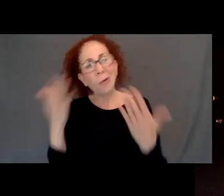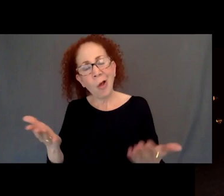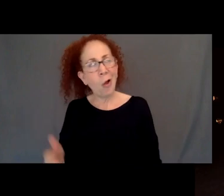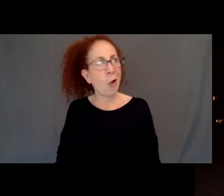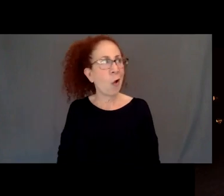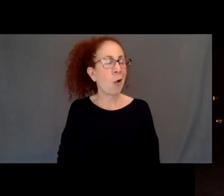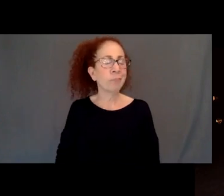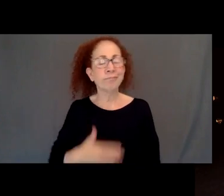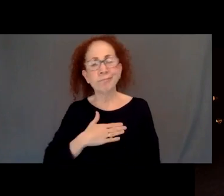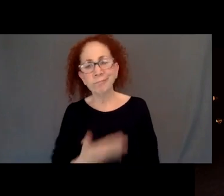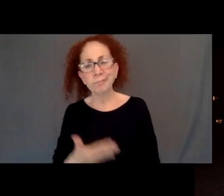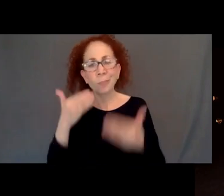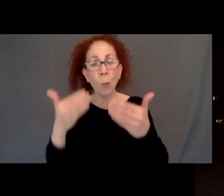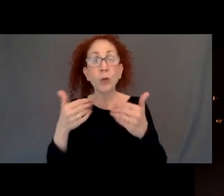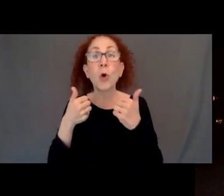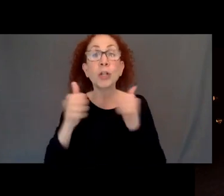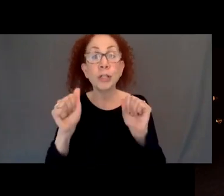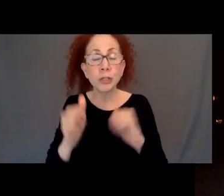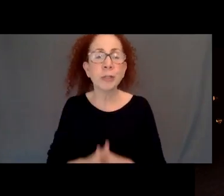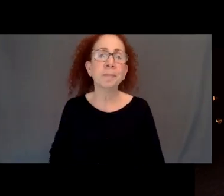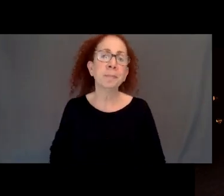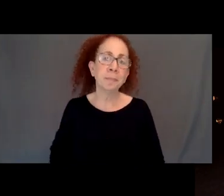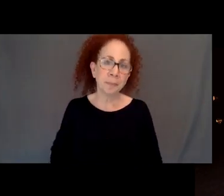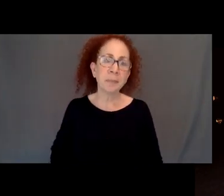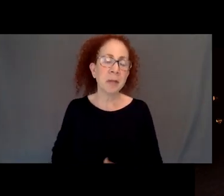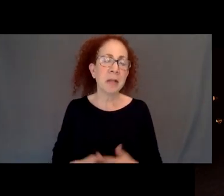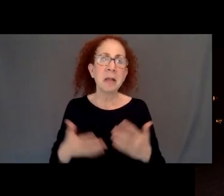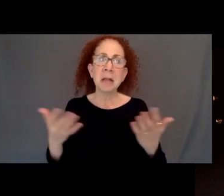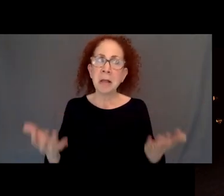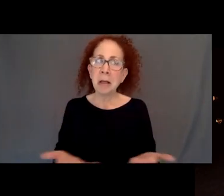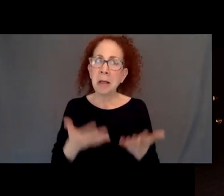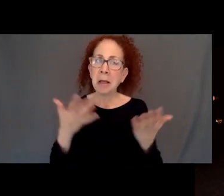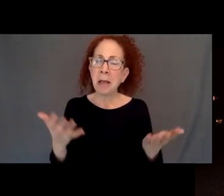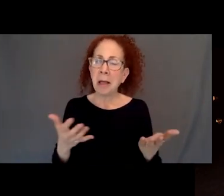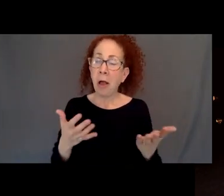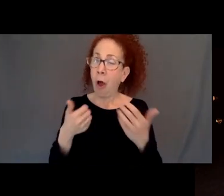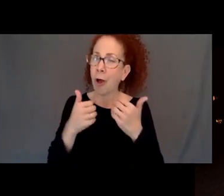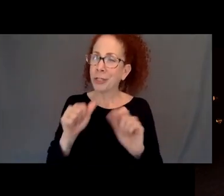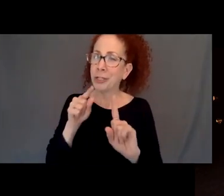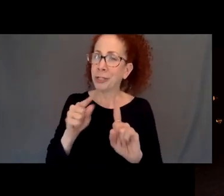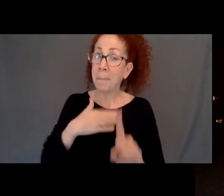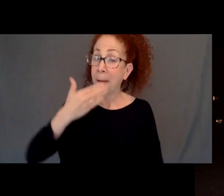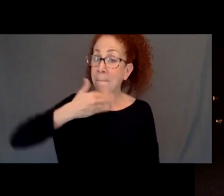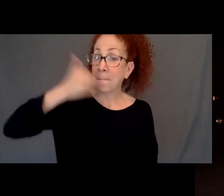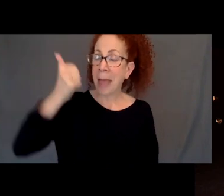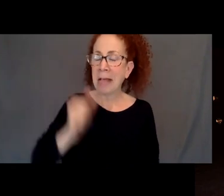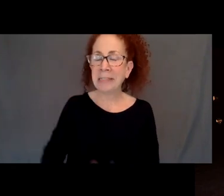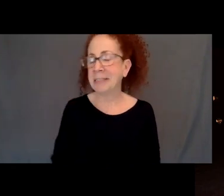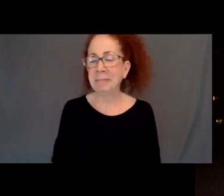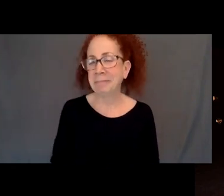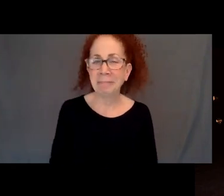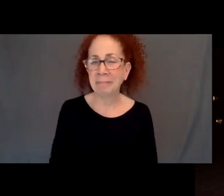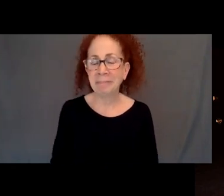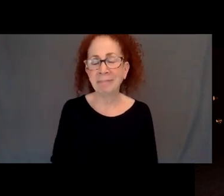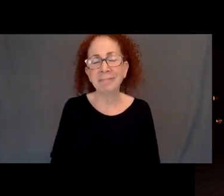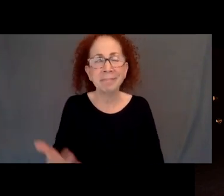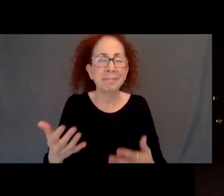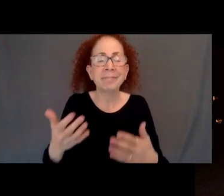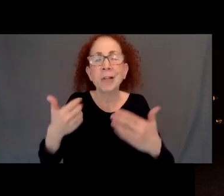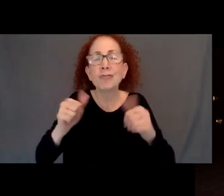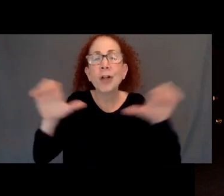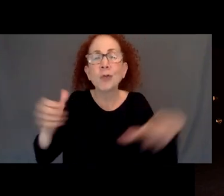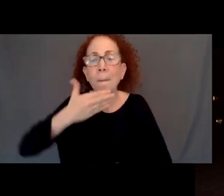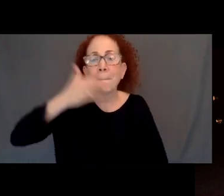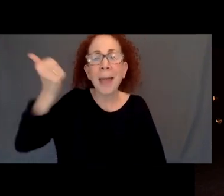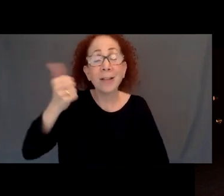But, I went to the audition, and it wasn't, I don't think I, did my best. I did what I could do because, like I said, I had